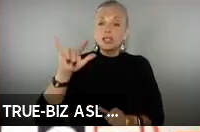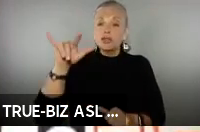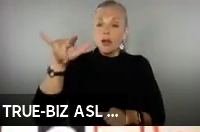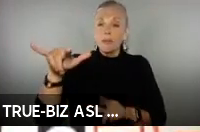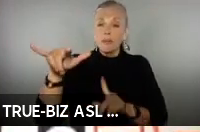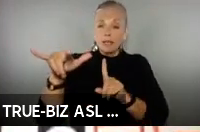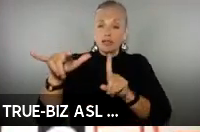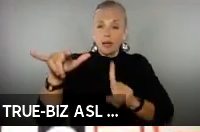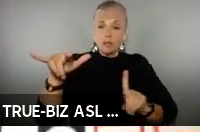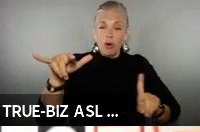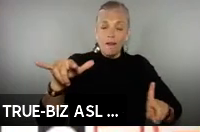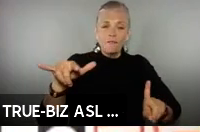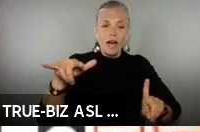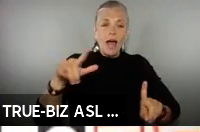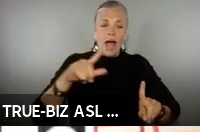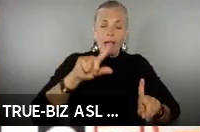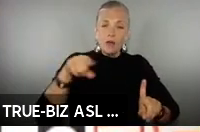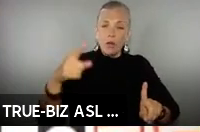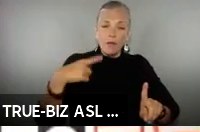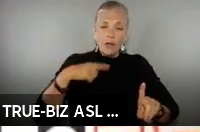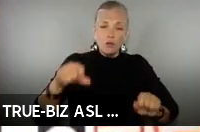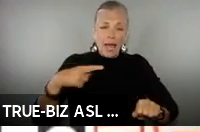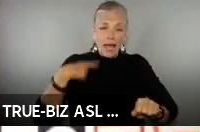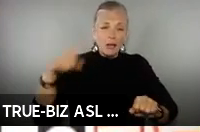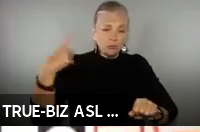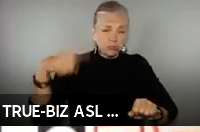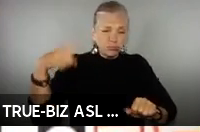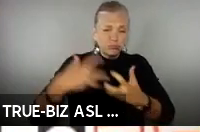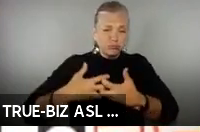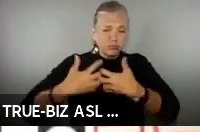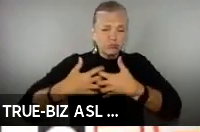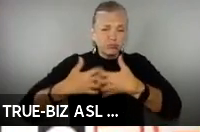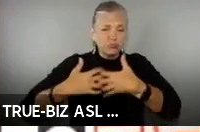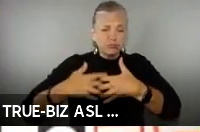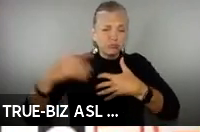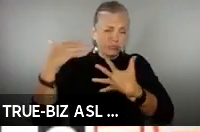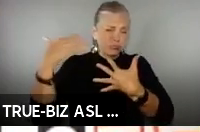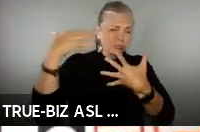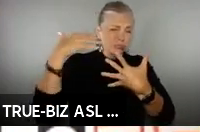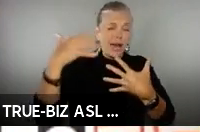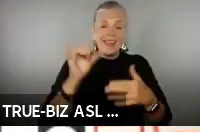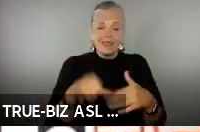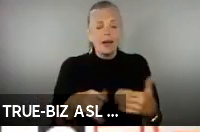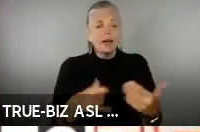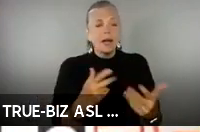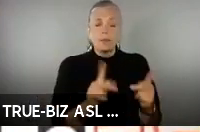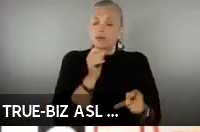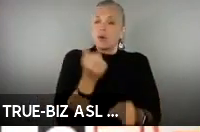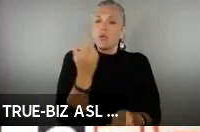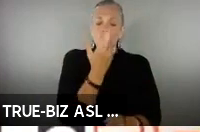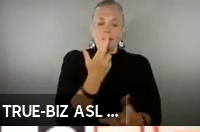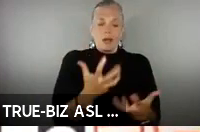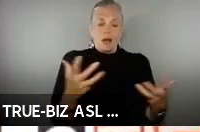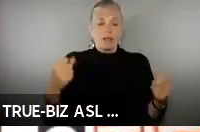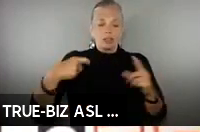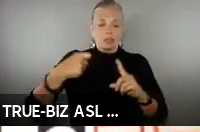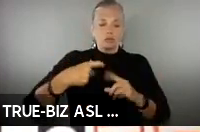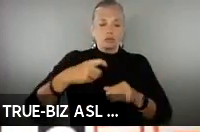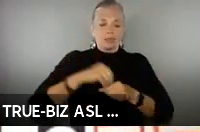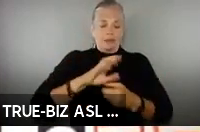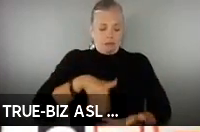it's people don't realize how much sensory is at the core of, you know, the autism spectrum in general.